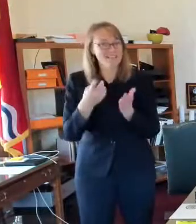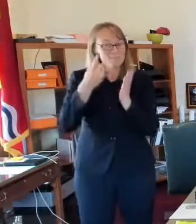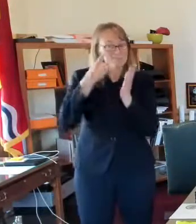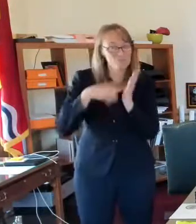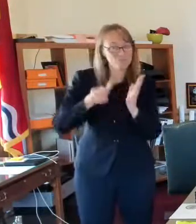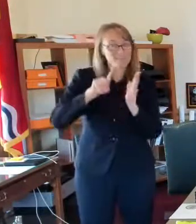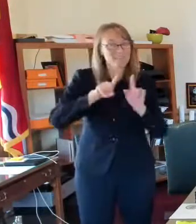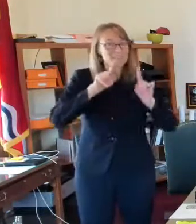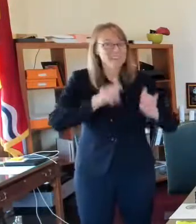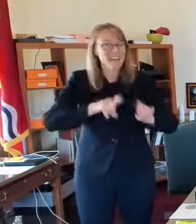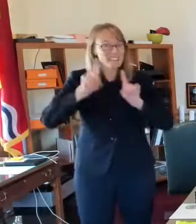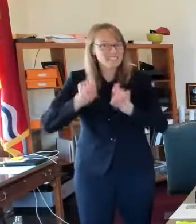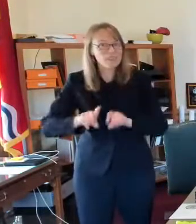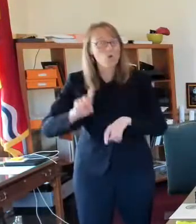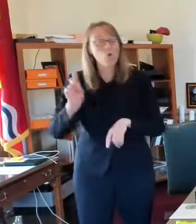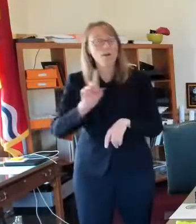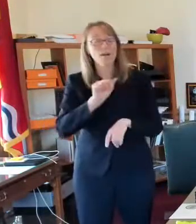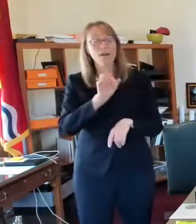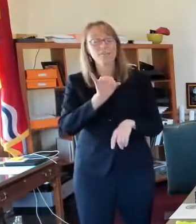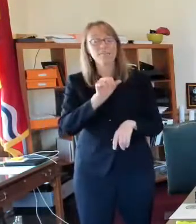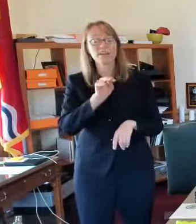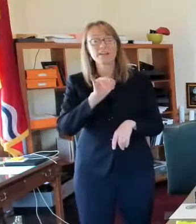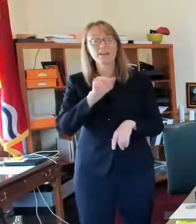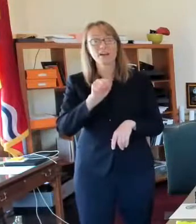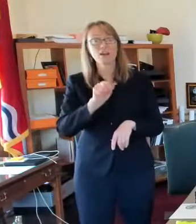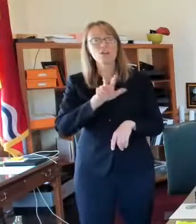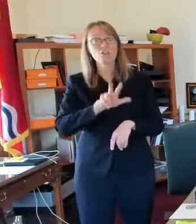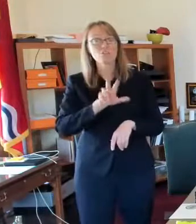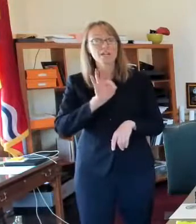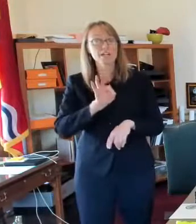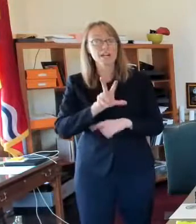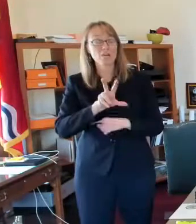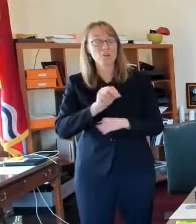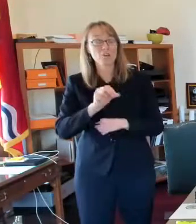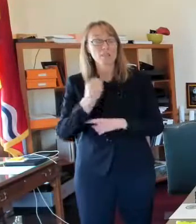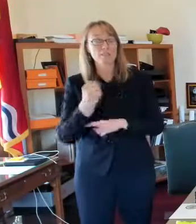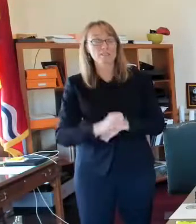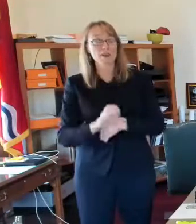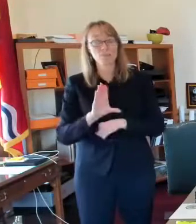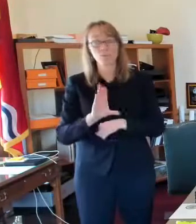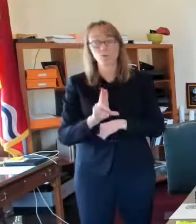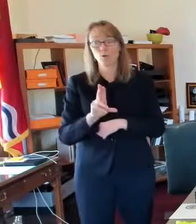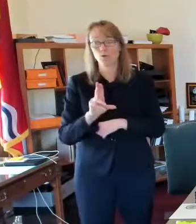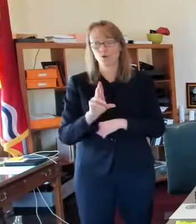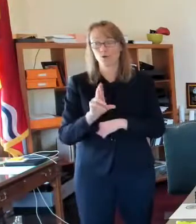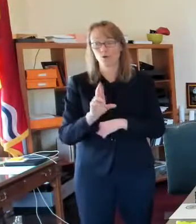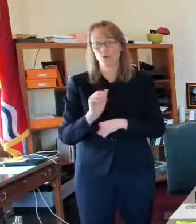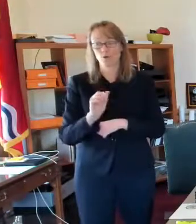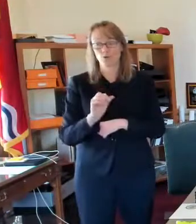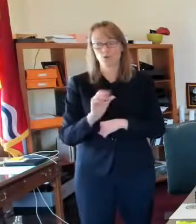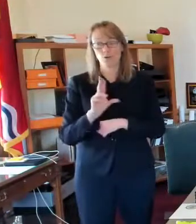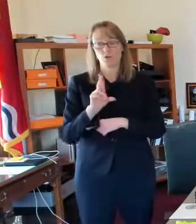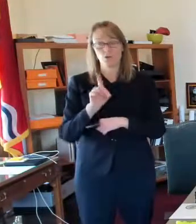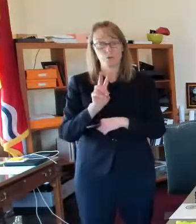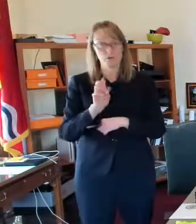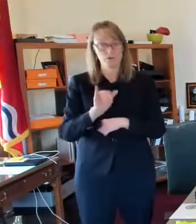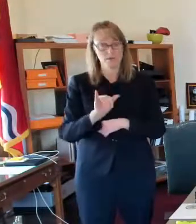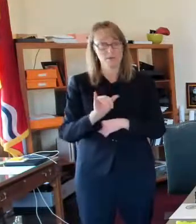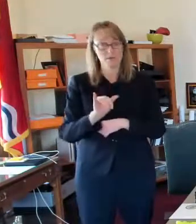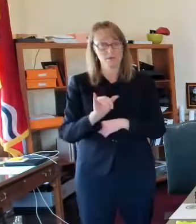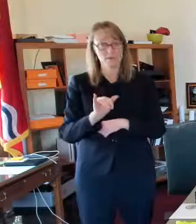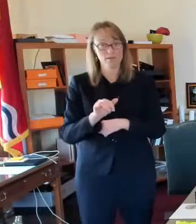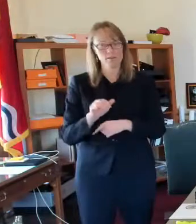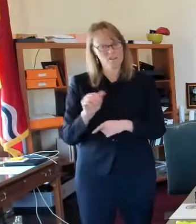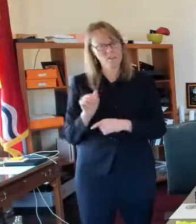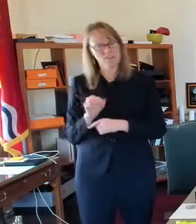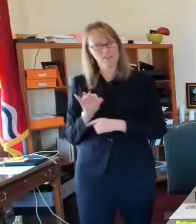at Affinia, which is 3930 South Broadway. That additional testing is, in addition to the normal testing that Affinia